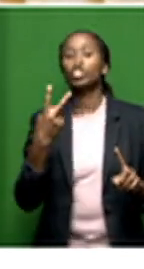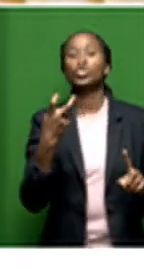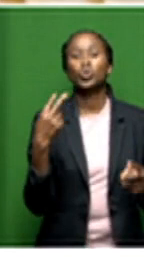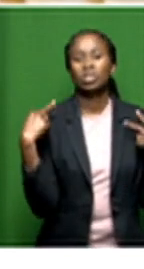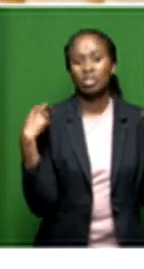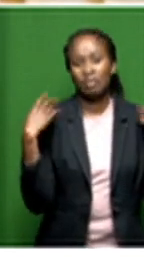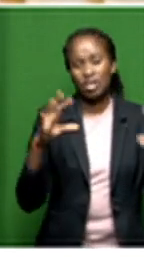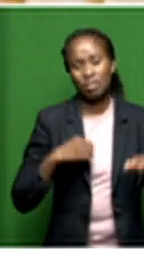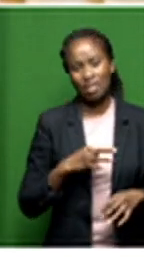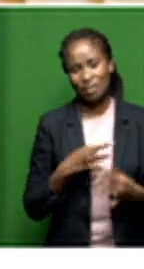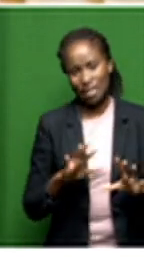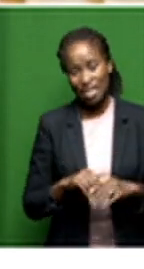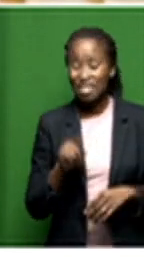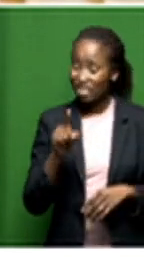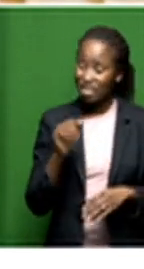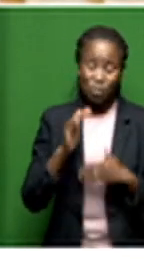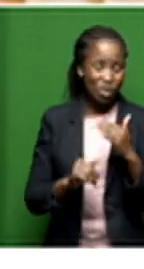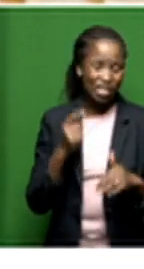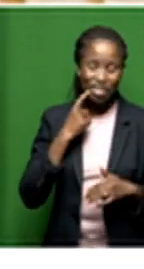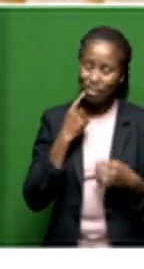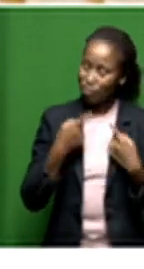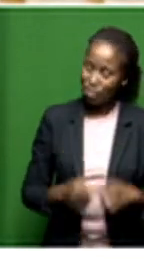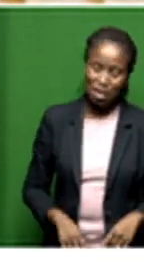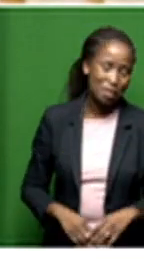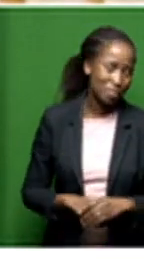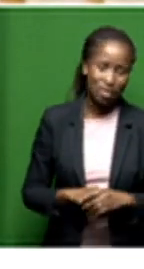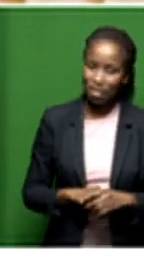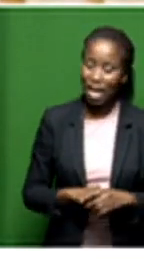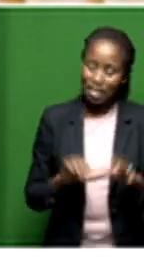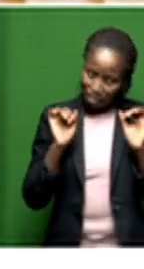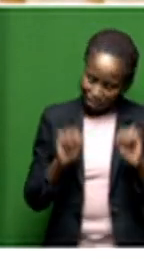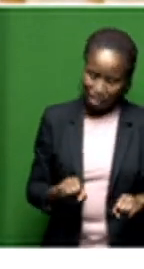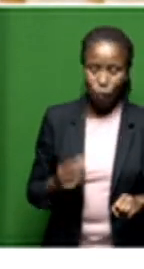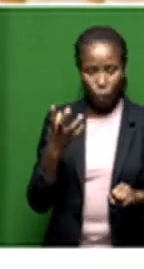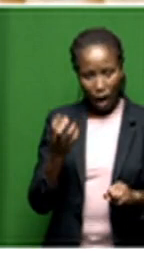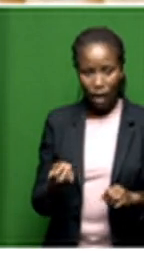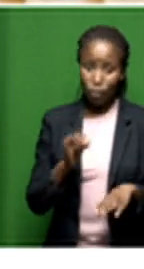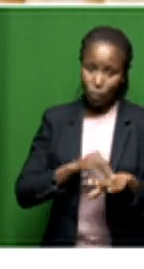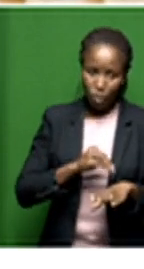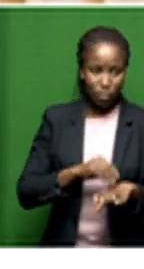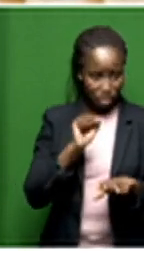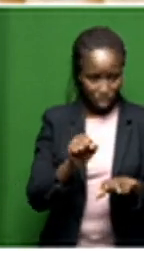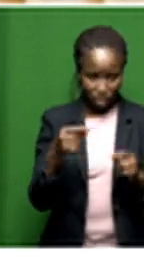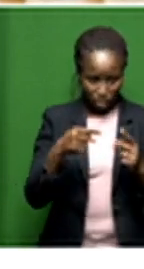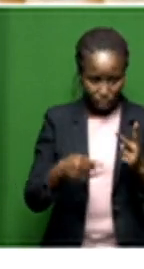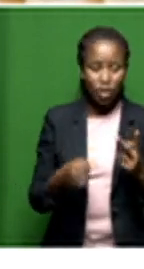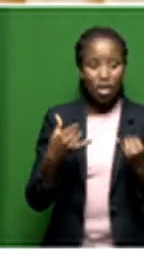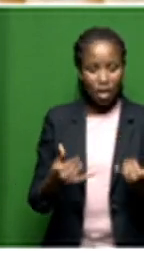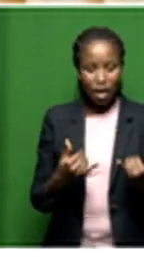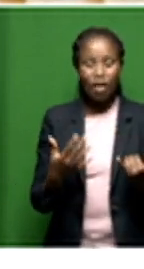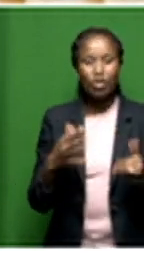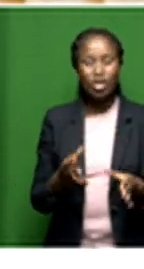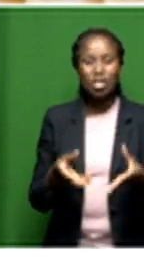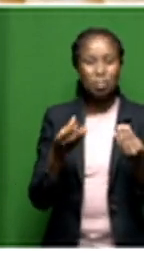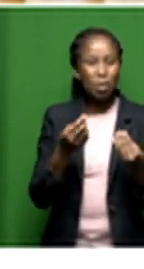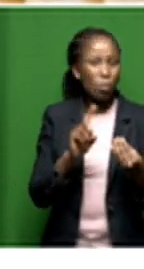not an easy process. Yes, we're guarding issues. We've now put remote security